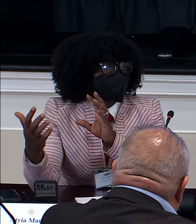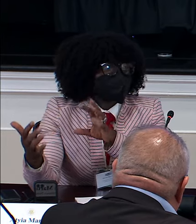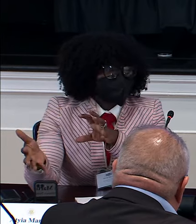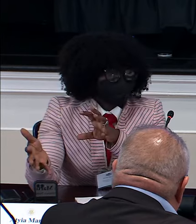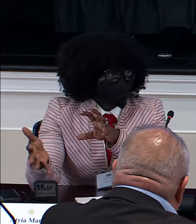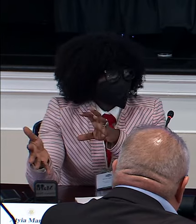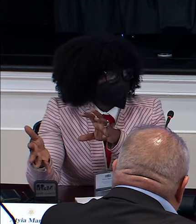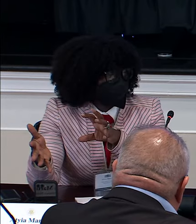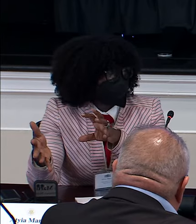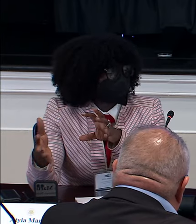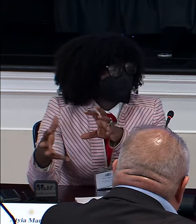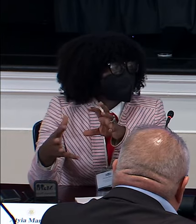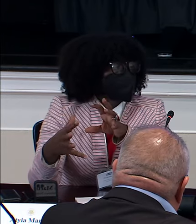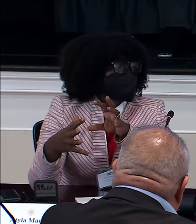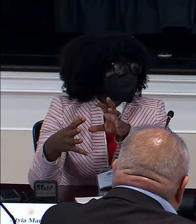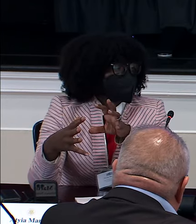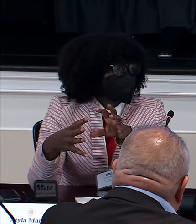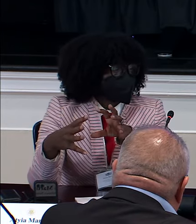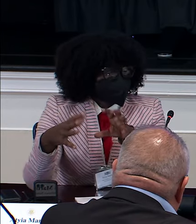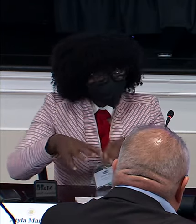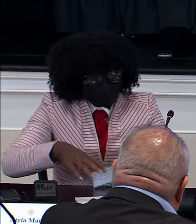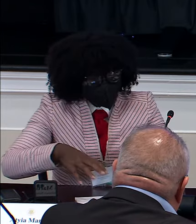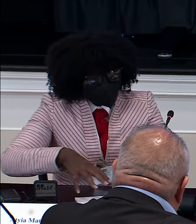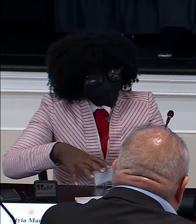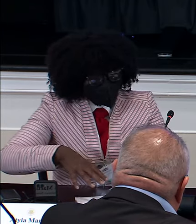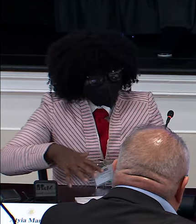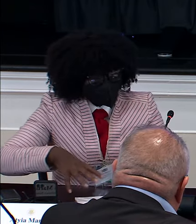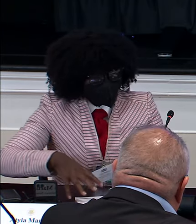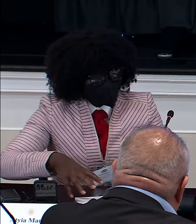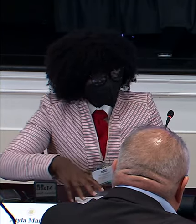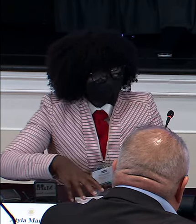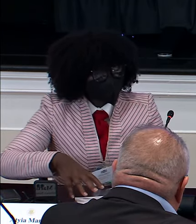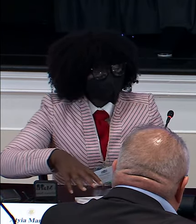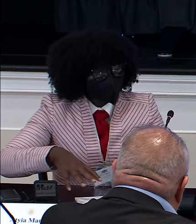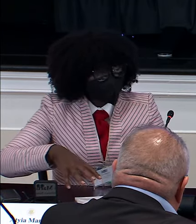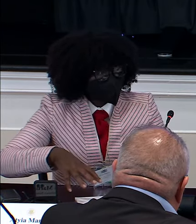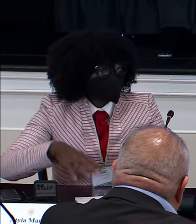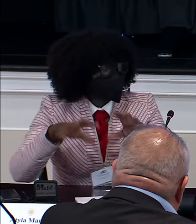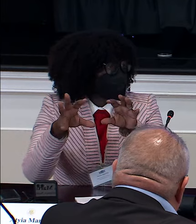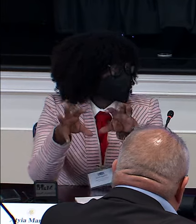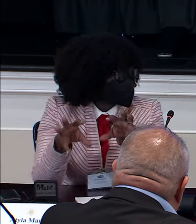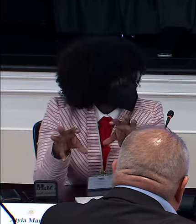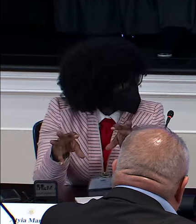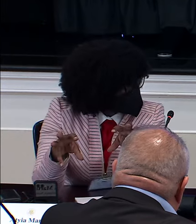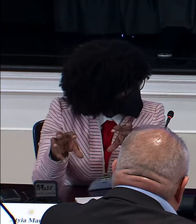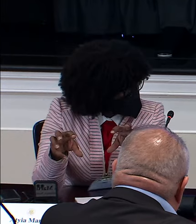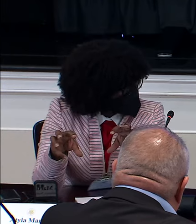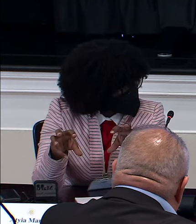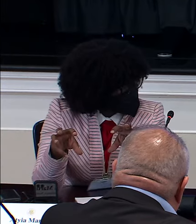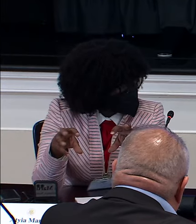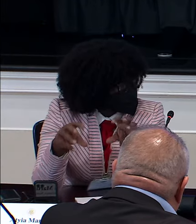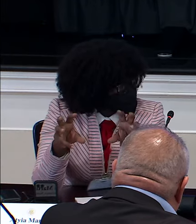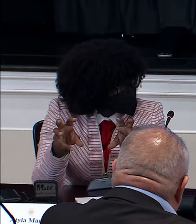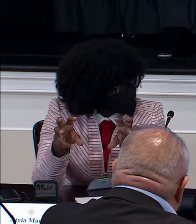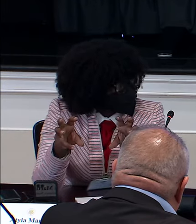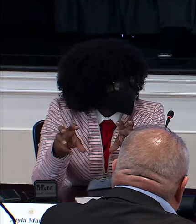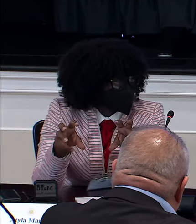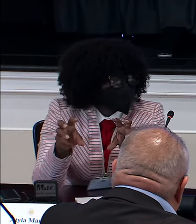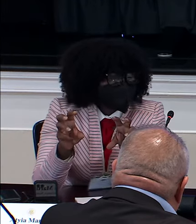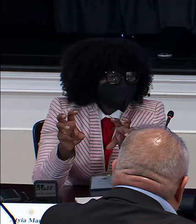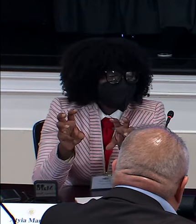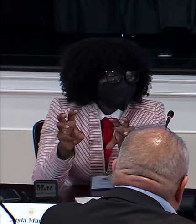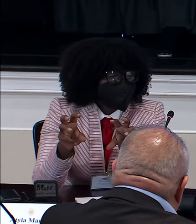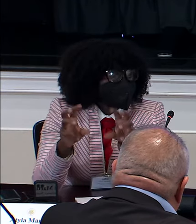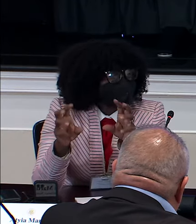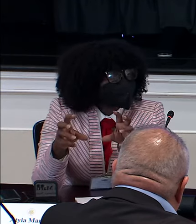we see in a lot of communities that the folks who live in the community are not represented on these committees that